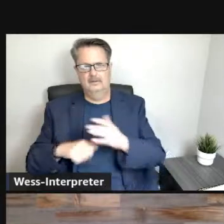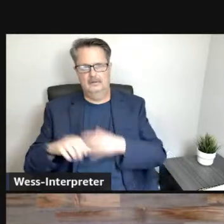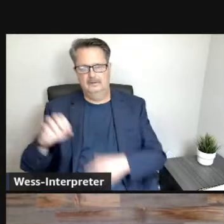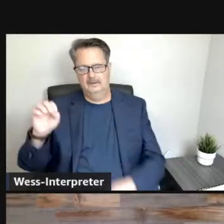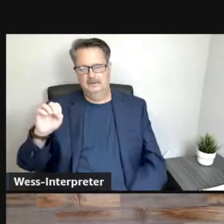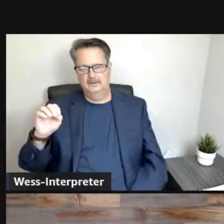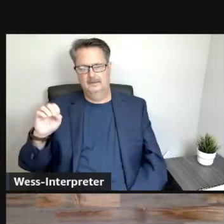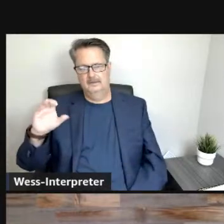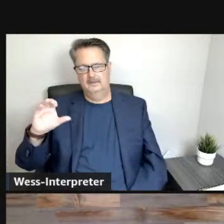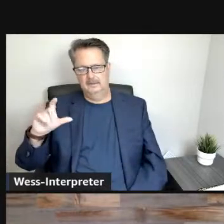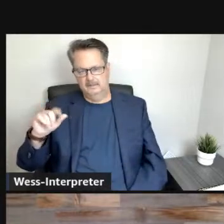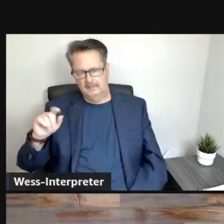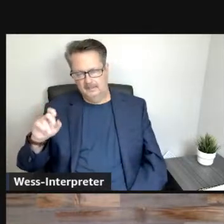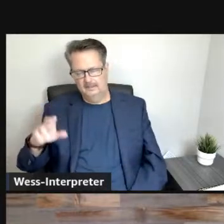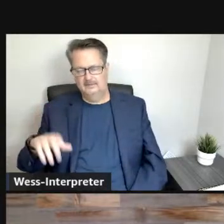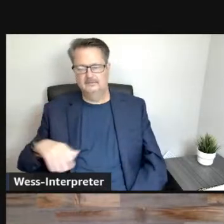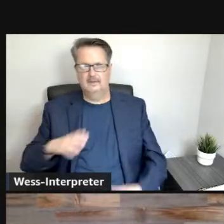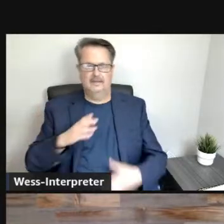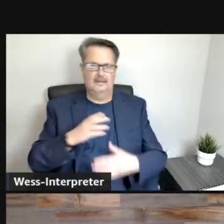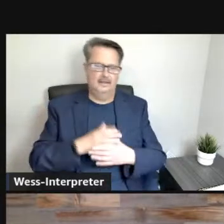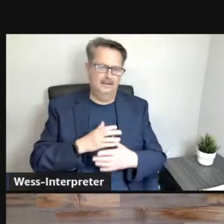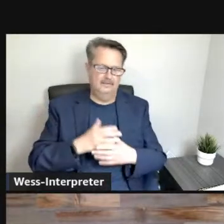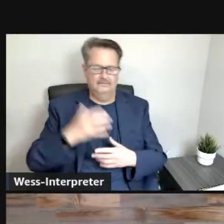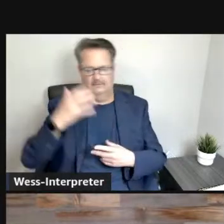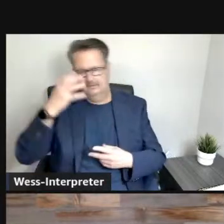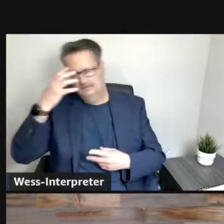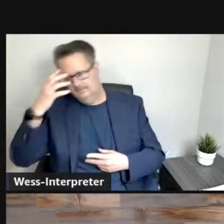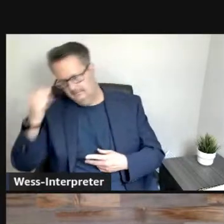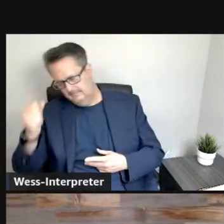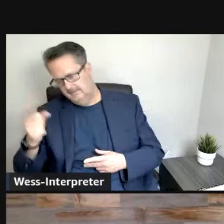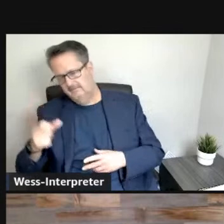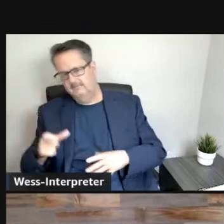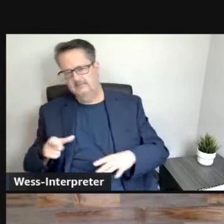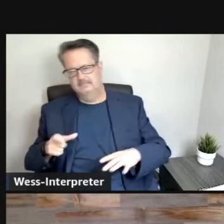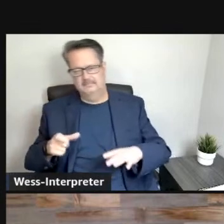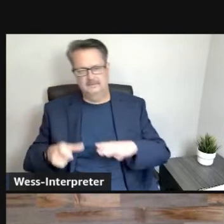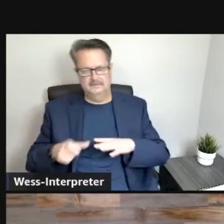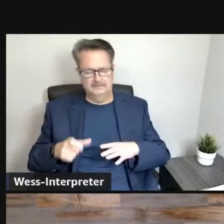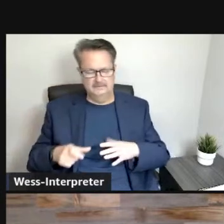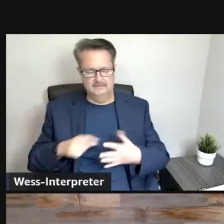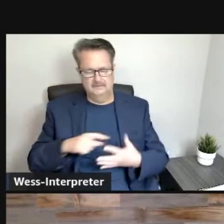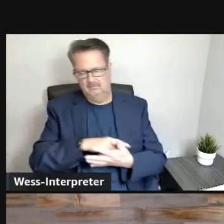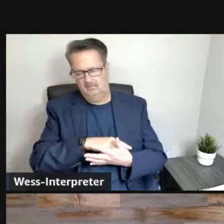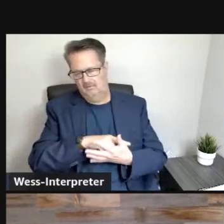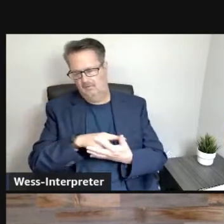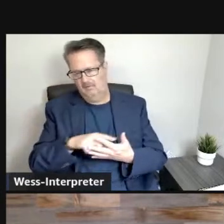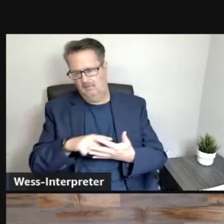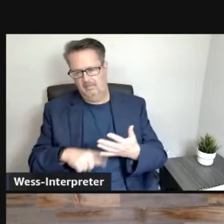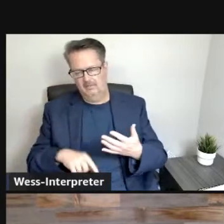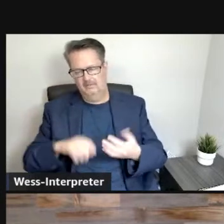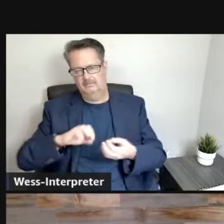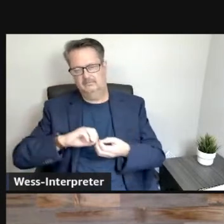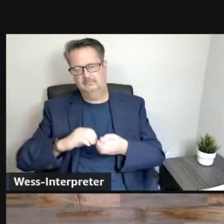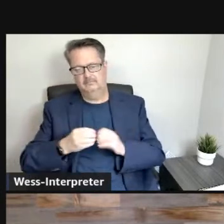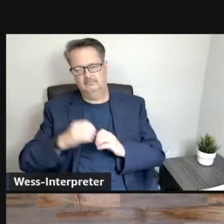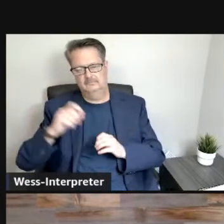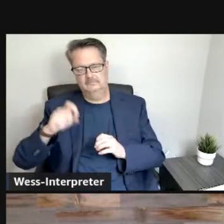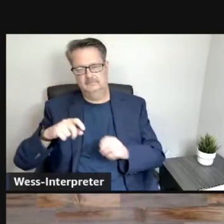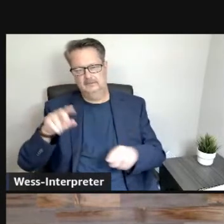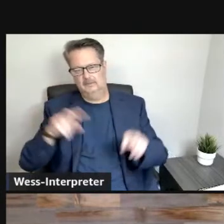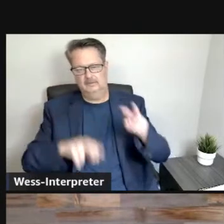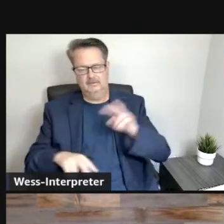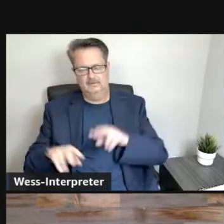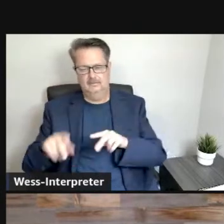CPU usage, memory, disk, all the important metrics you should look at. We have as well